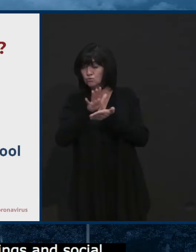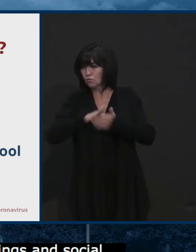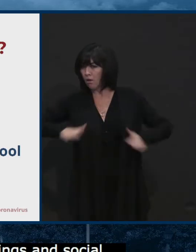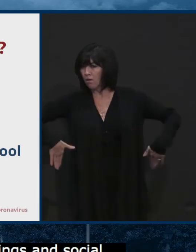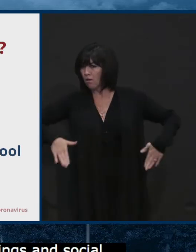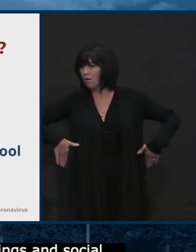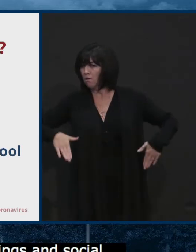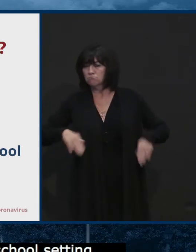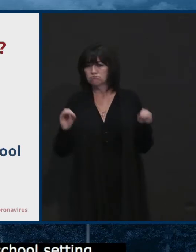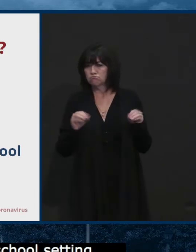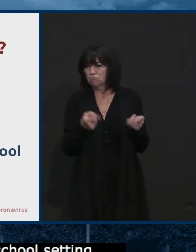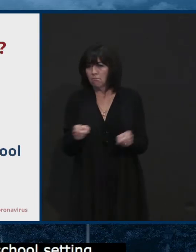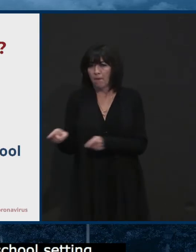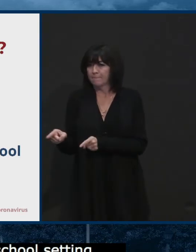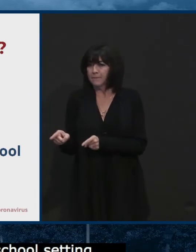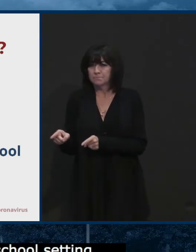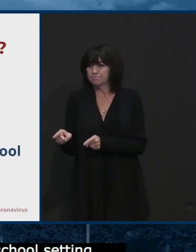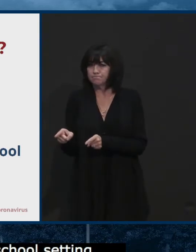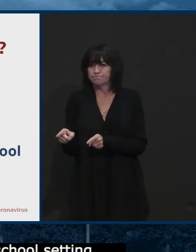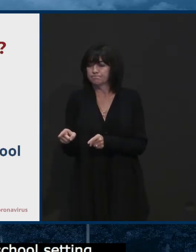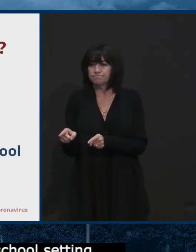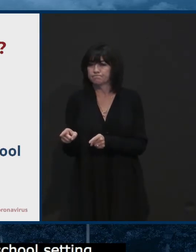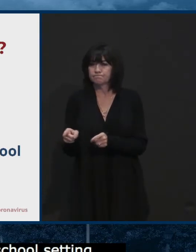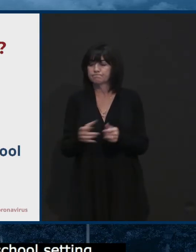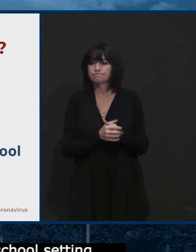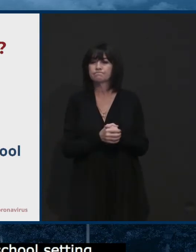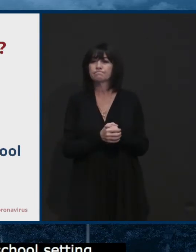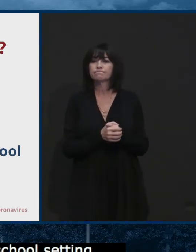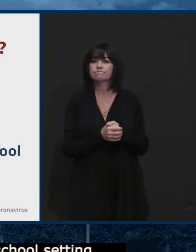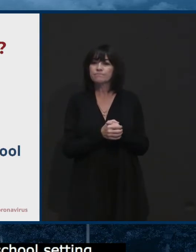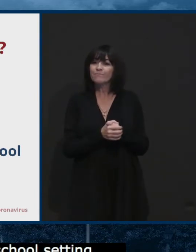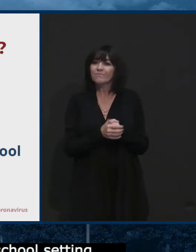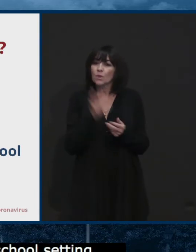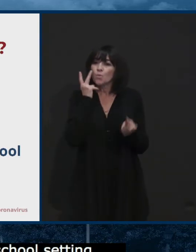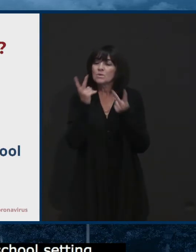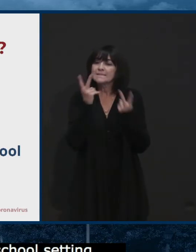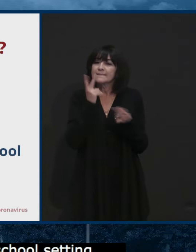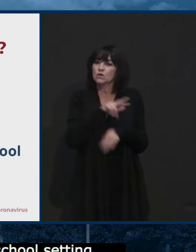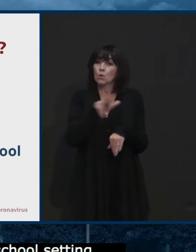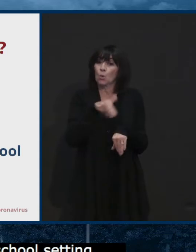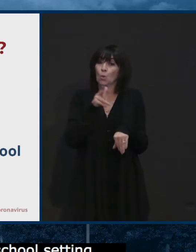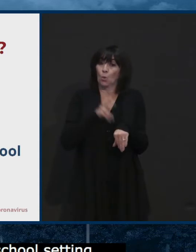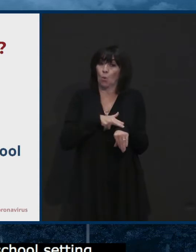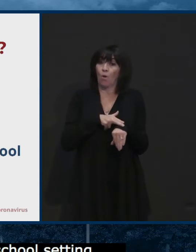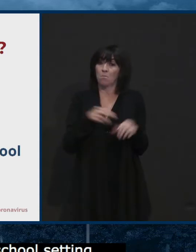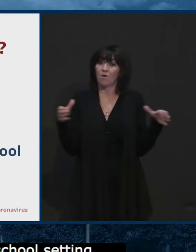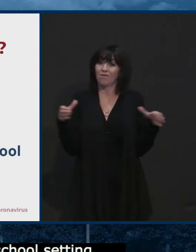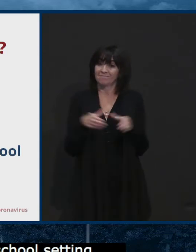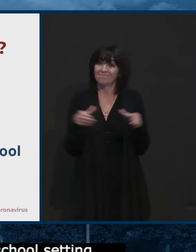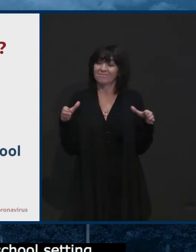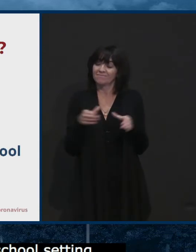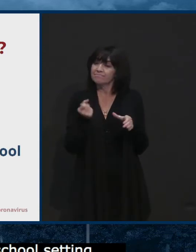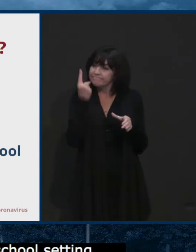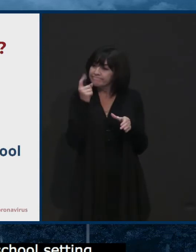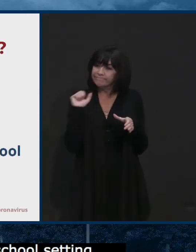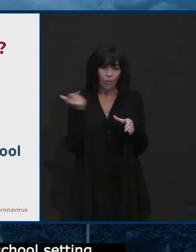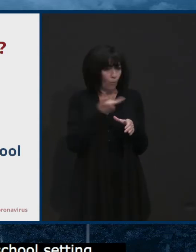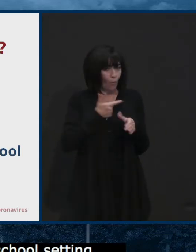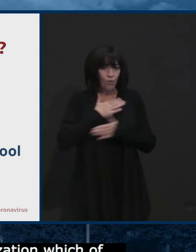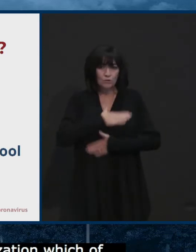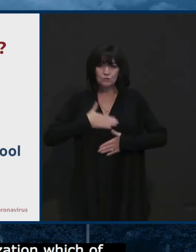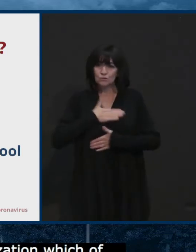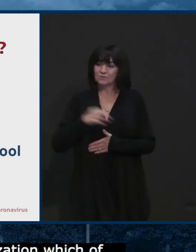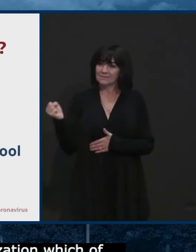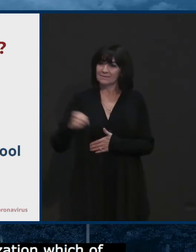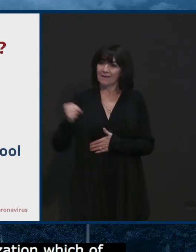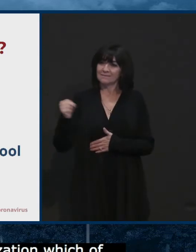are seeing a lot of what I think is normal socialization, which of course we all enjoy, but taking